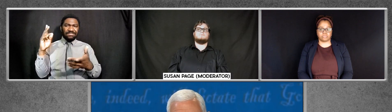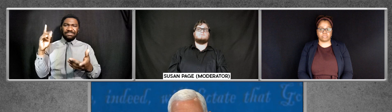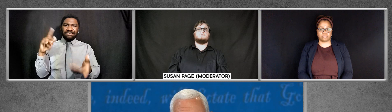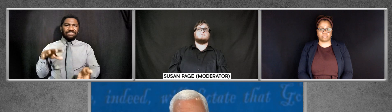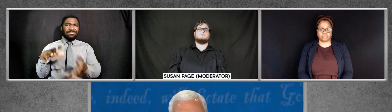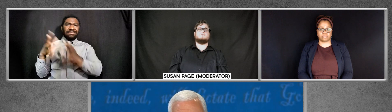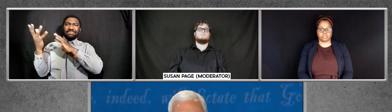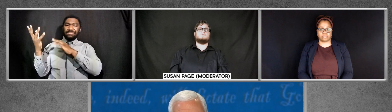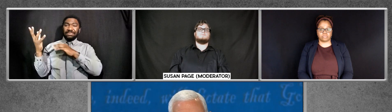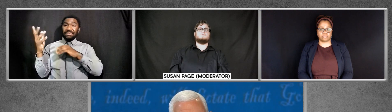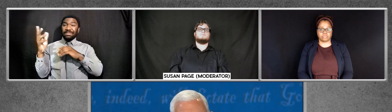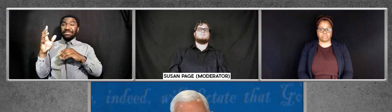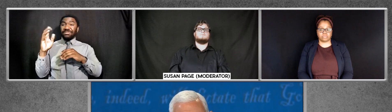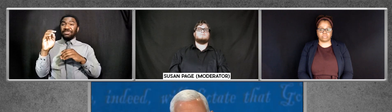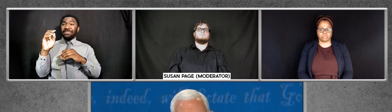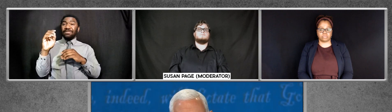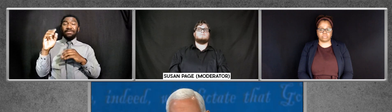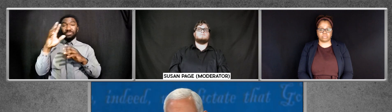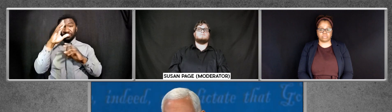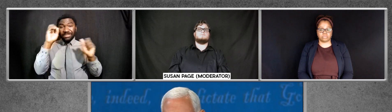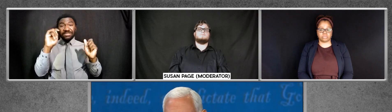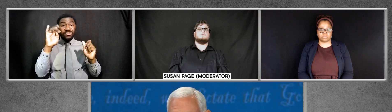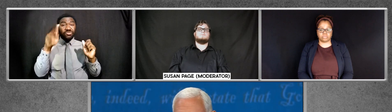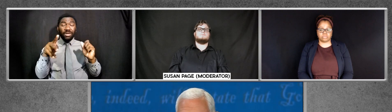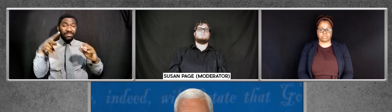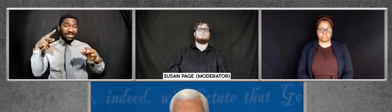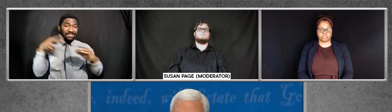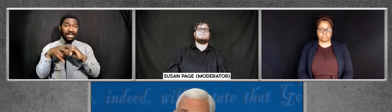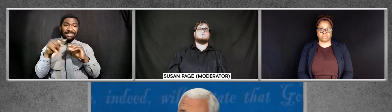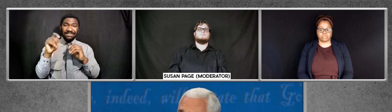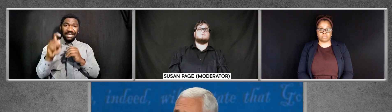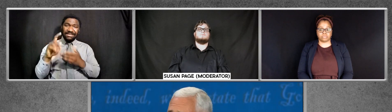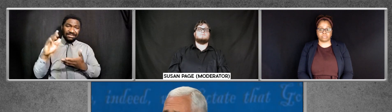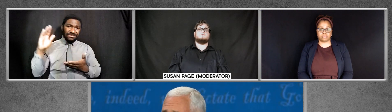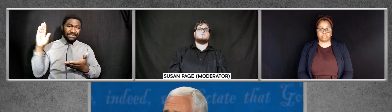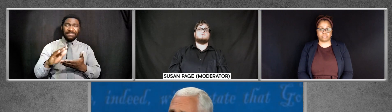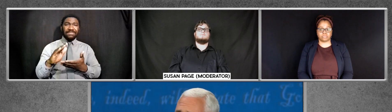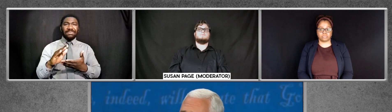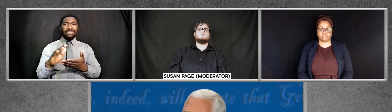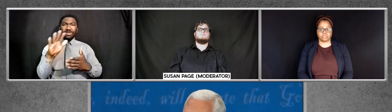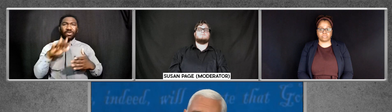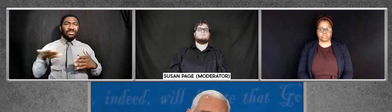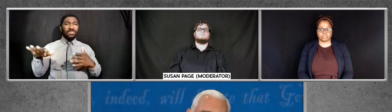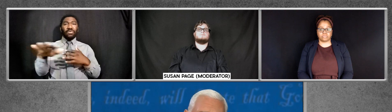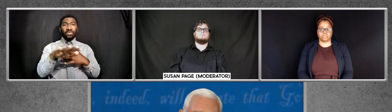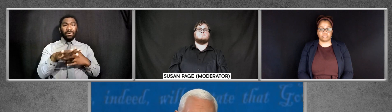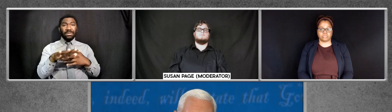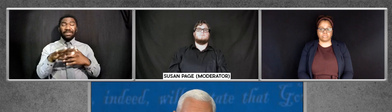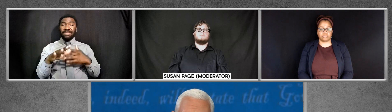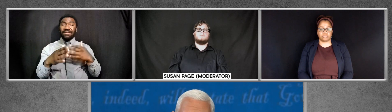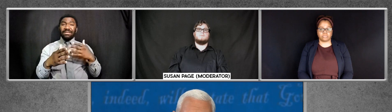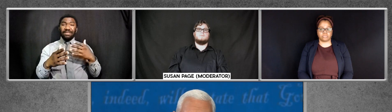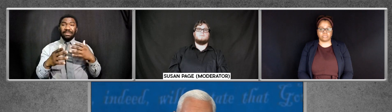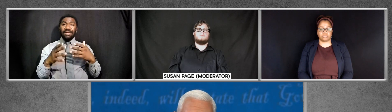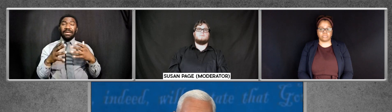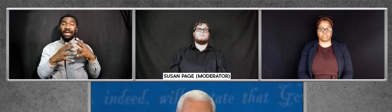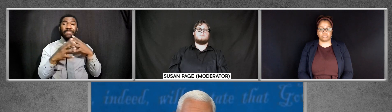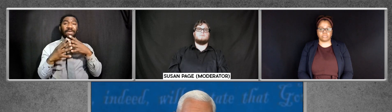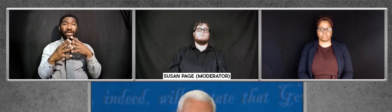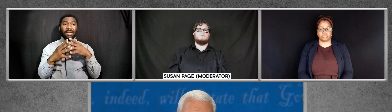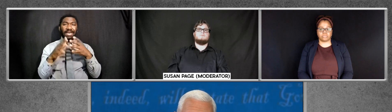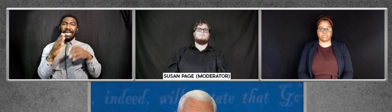across the board. Despite what Senator Harris says, the average American family of 4 had $2,000 in savings in